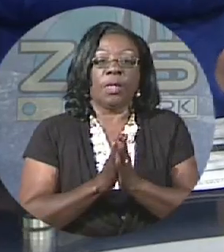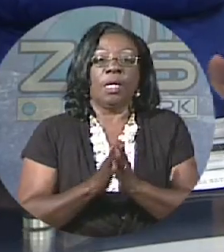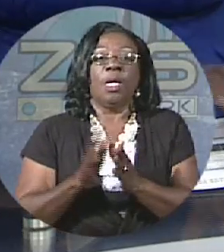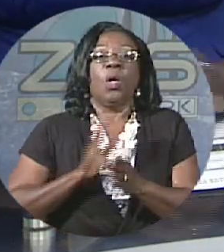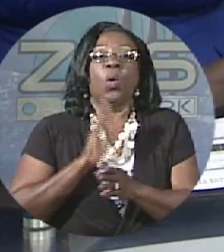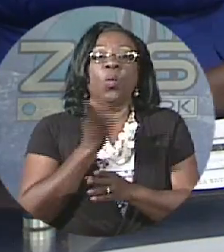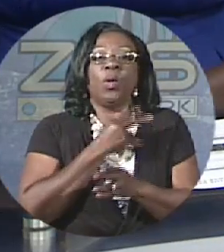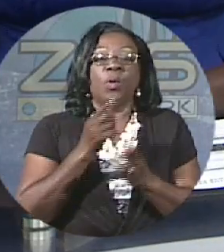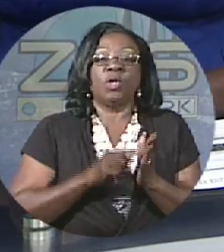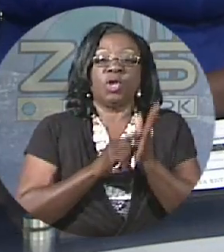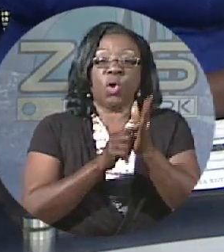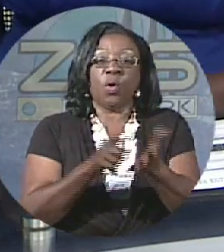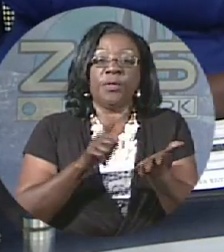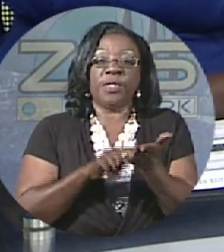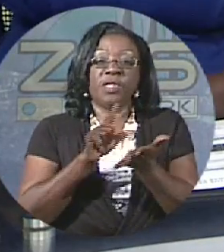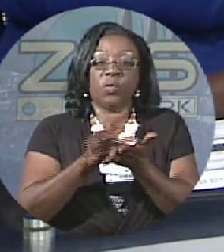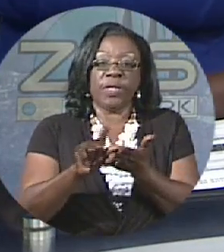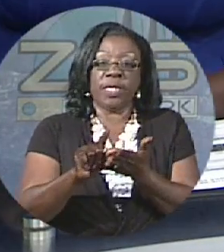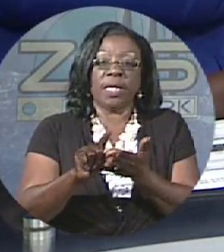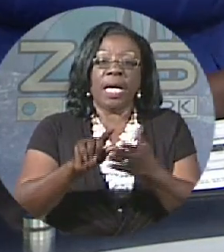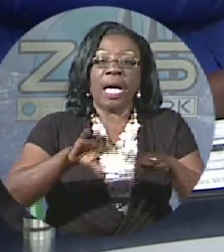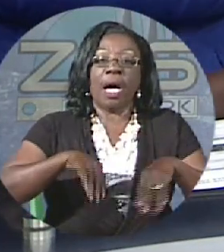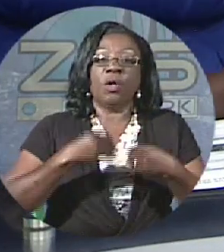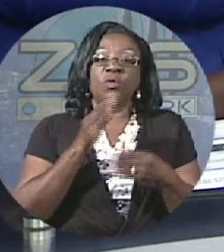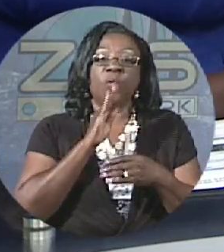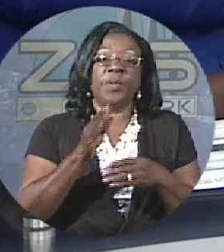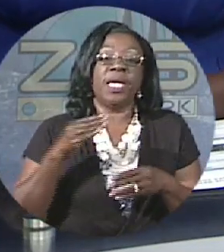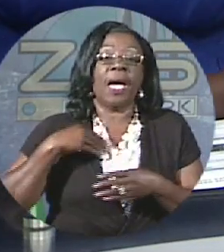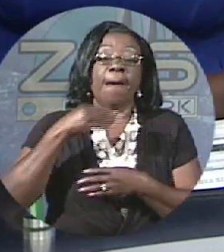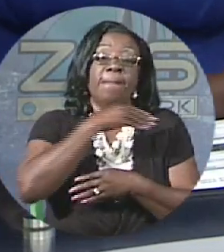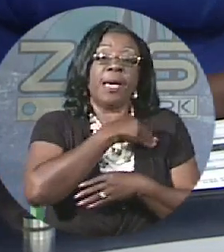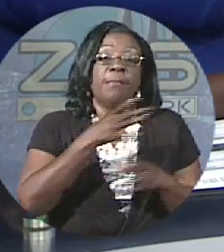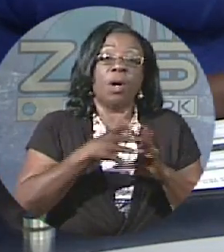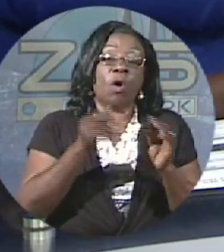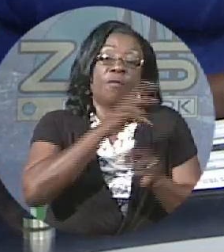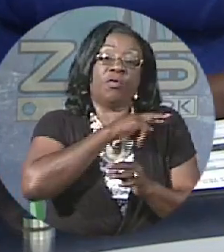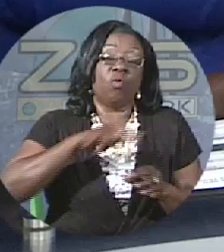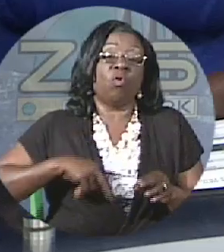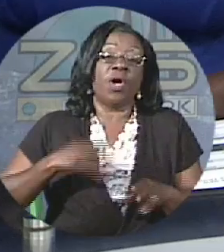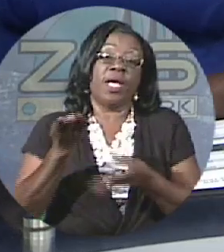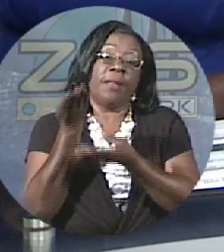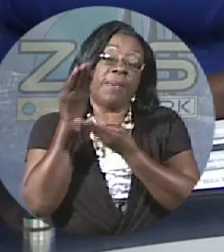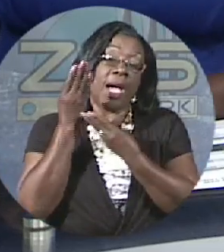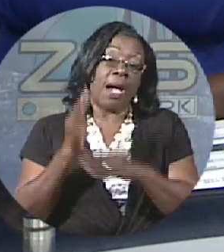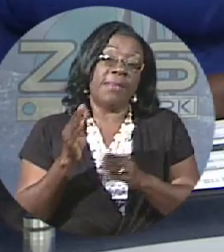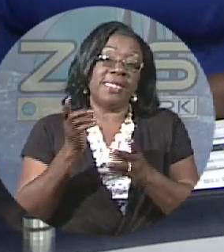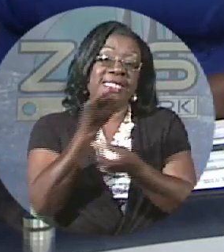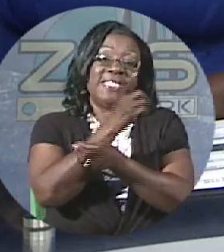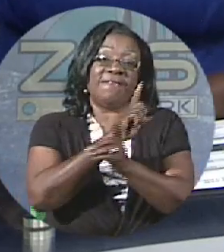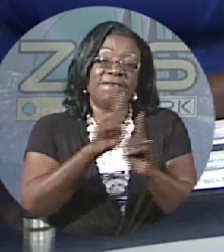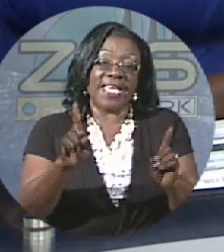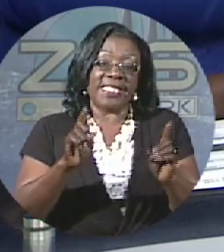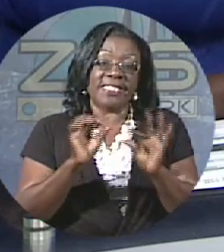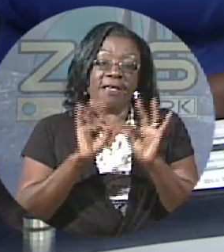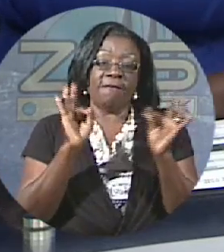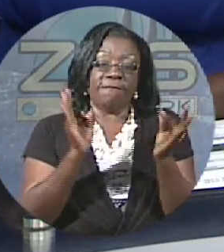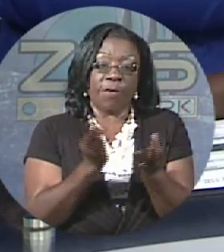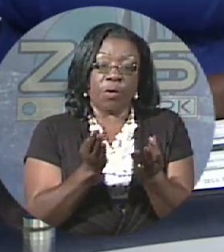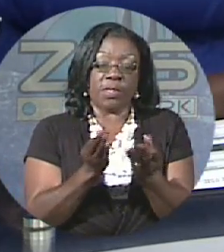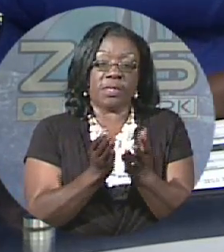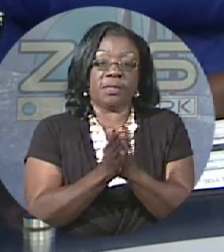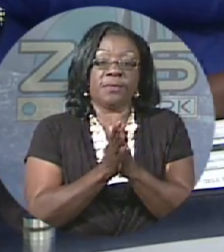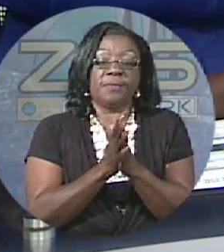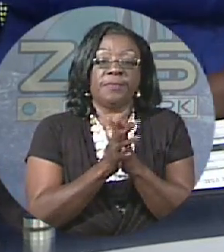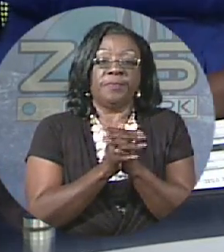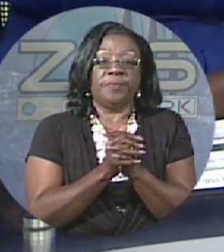Do you think you have what it takes to become a member of the Royal Bahamas Defense Force? Well, members of the media learned the hard way recently. Our Jiminy DeSwain